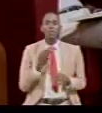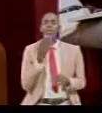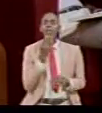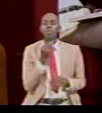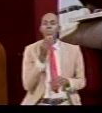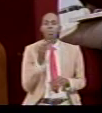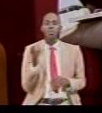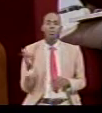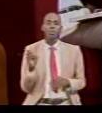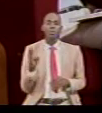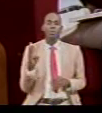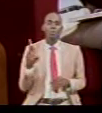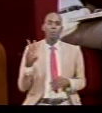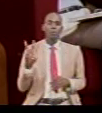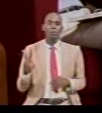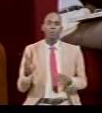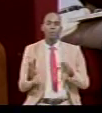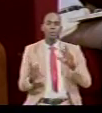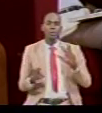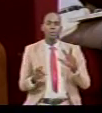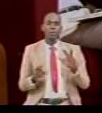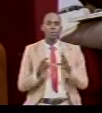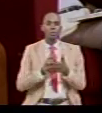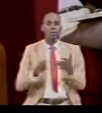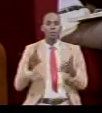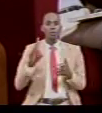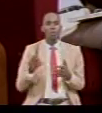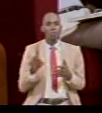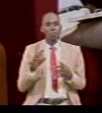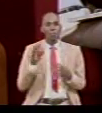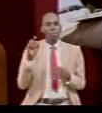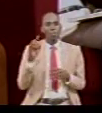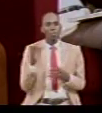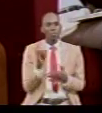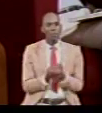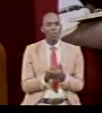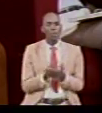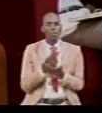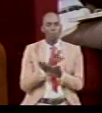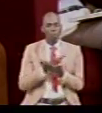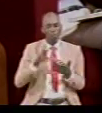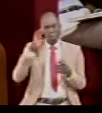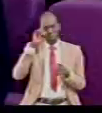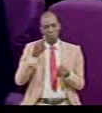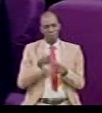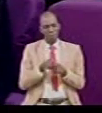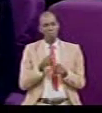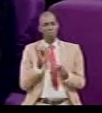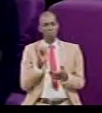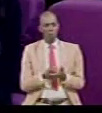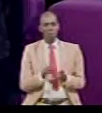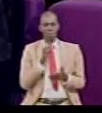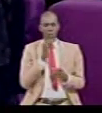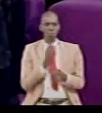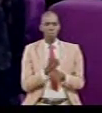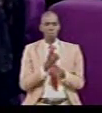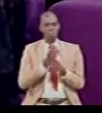Hebrews chapter 3, verse 1. Wherefore, holy brethren, that's the kind of brethren we ought to be,